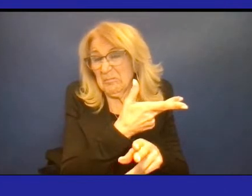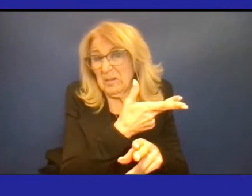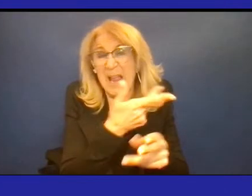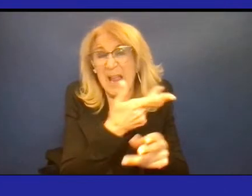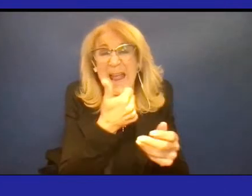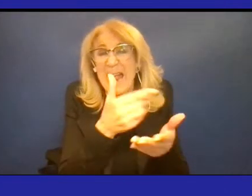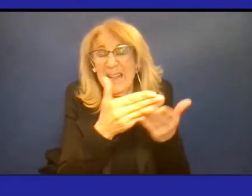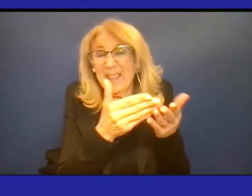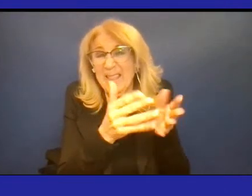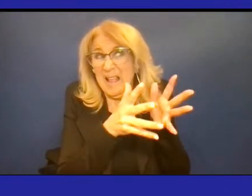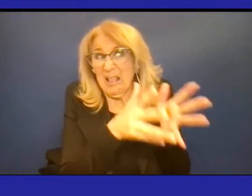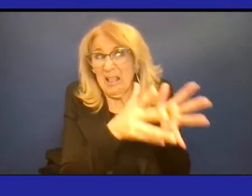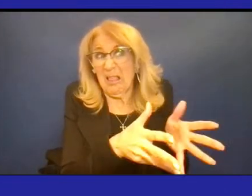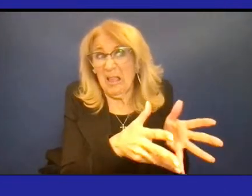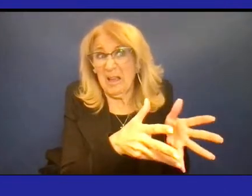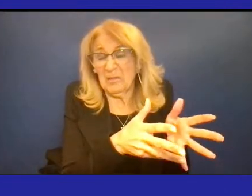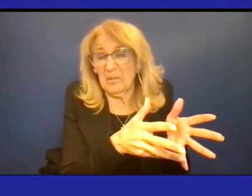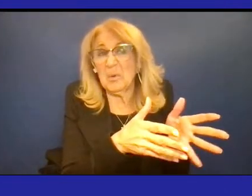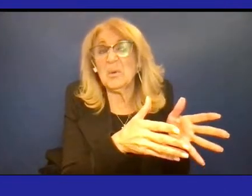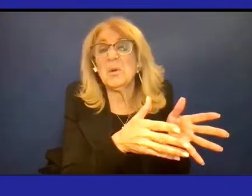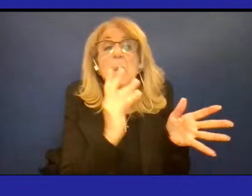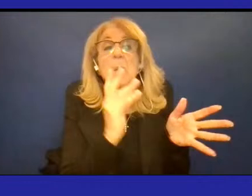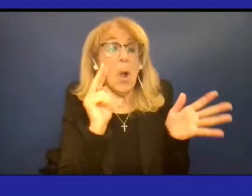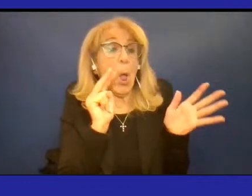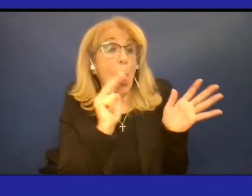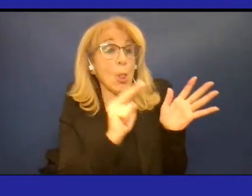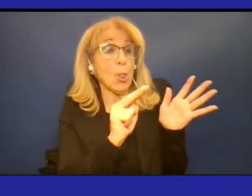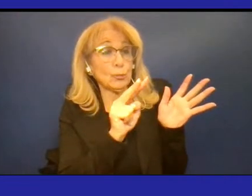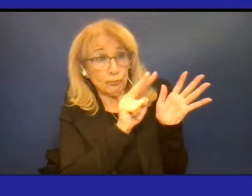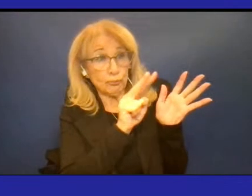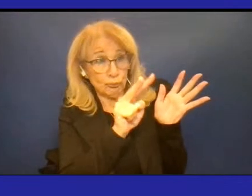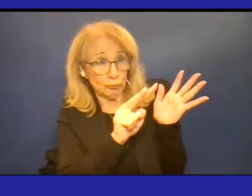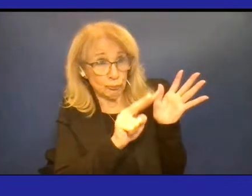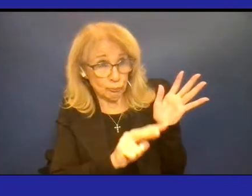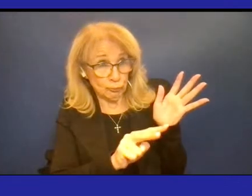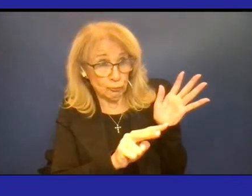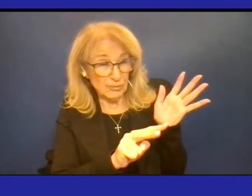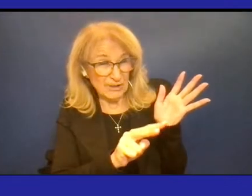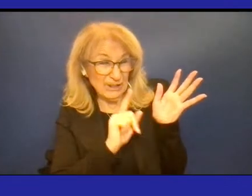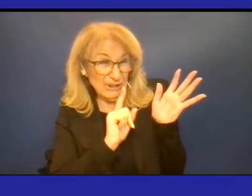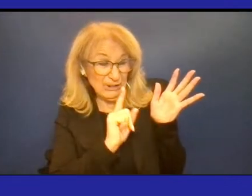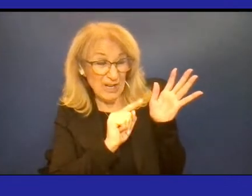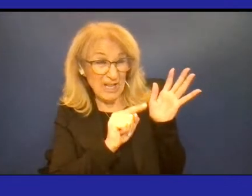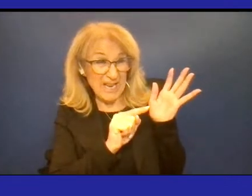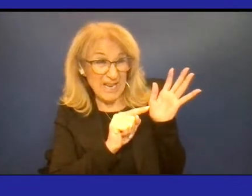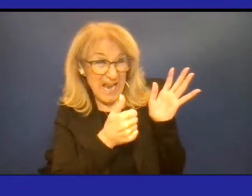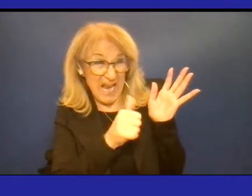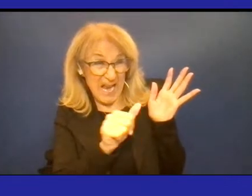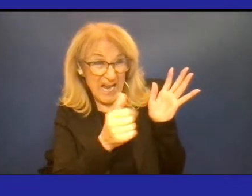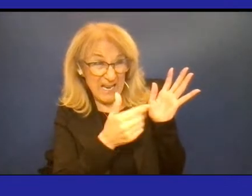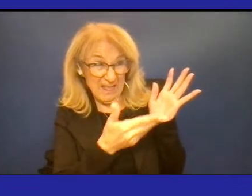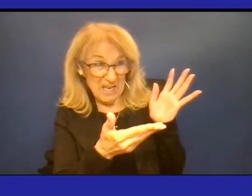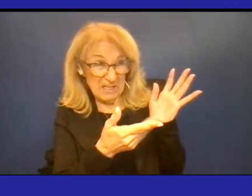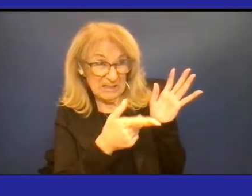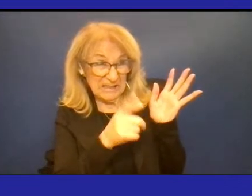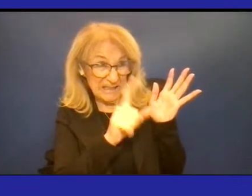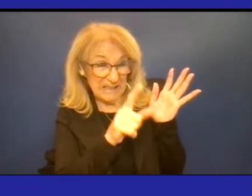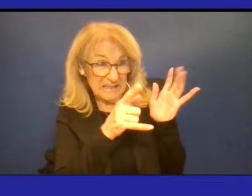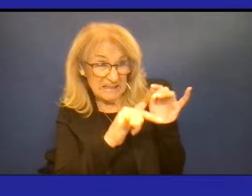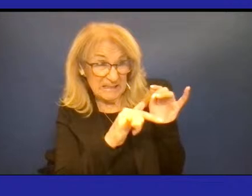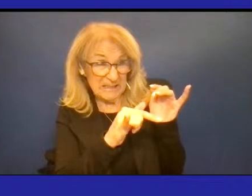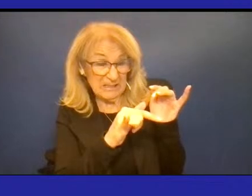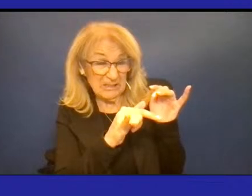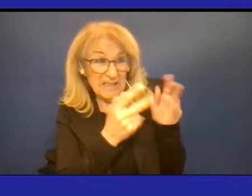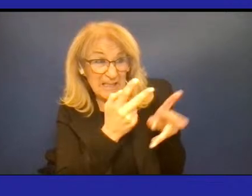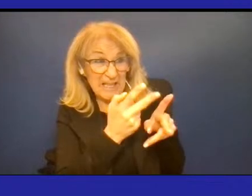from that, I think we want to take a look at and see how does it, you know, is there really any focus on it still? Should we just kind of write it off to